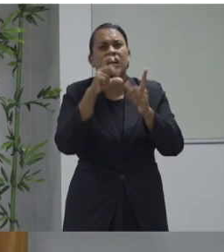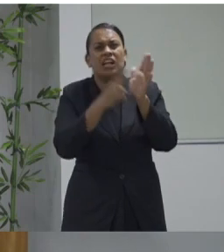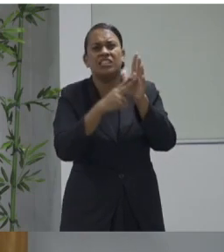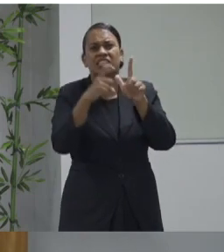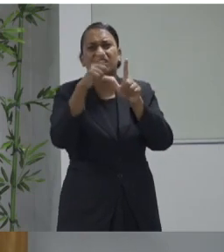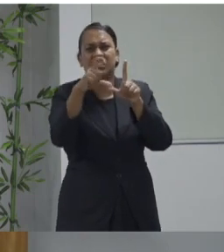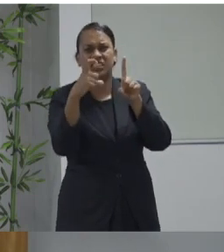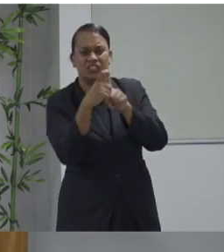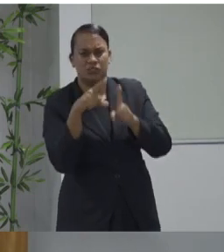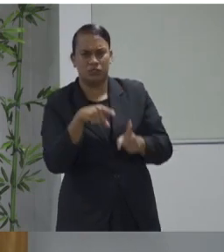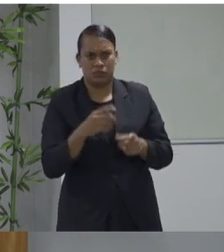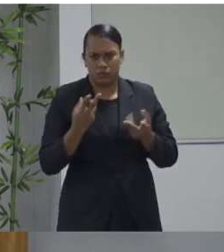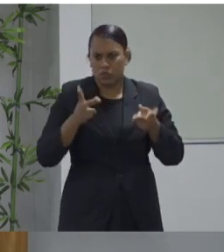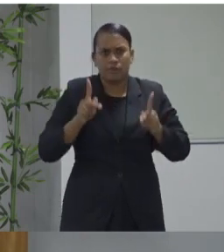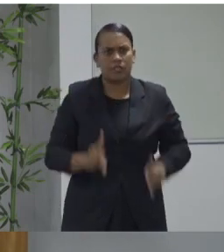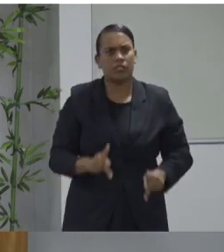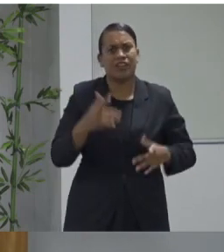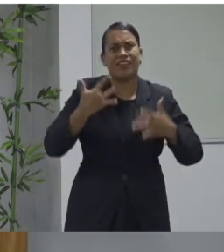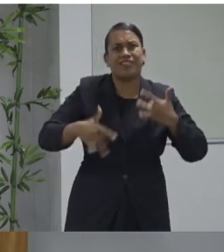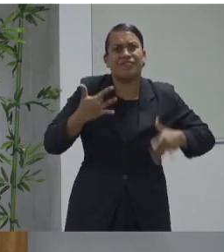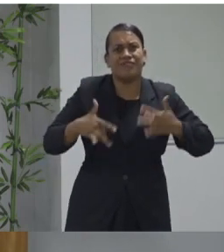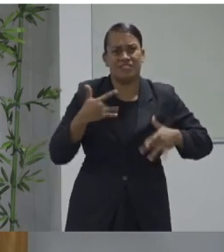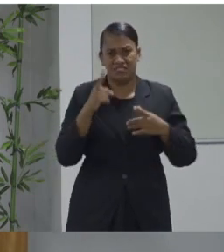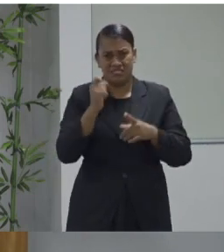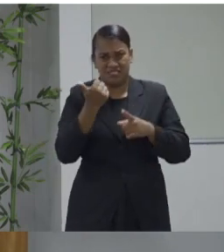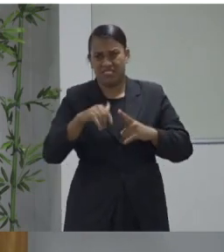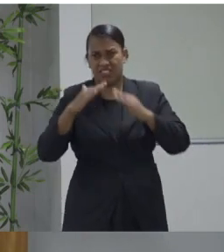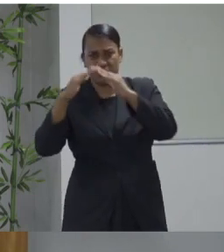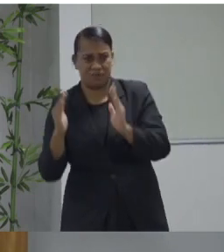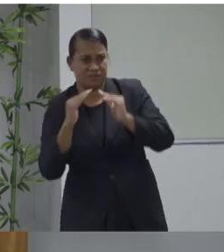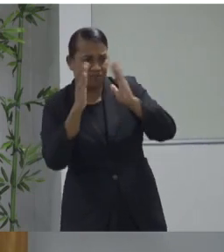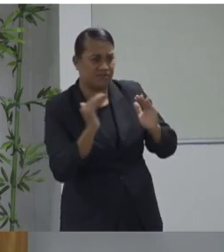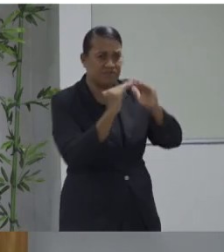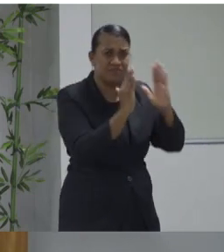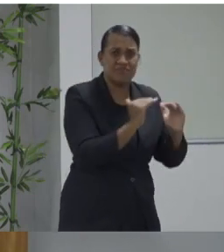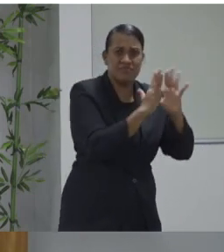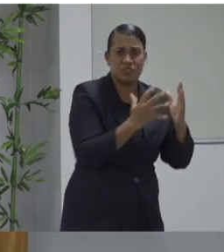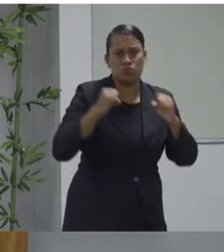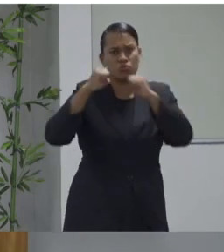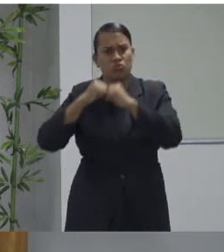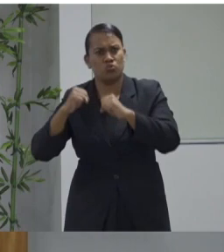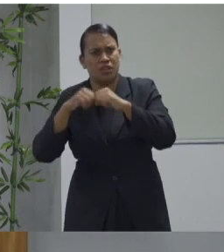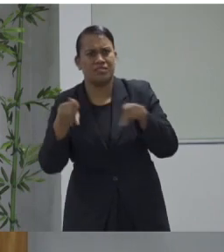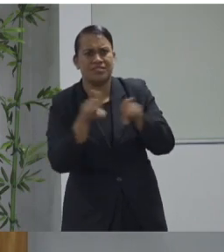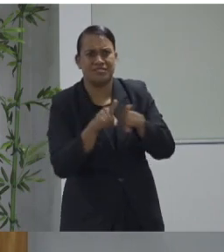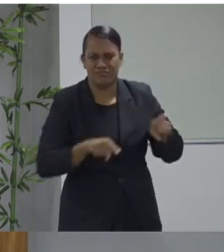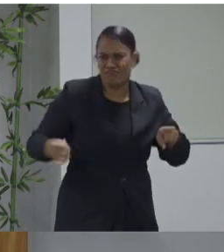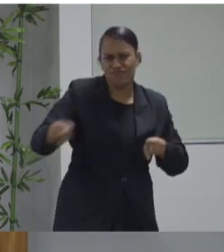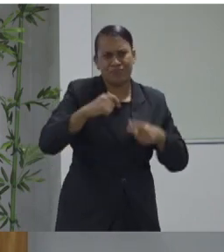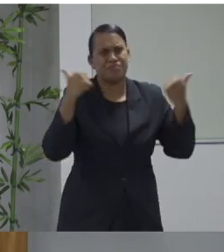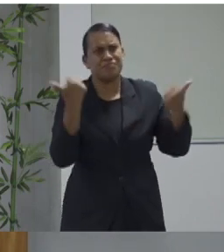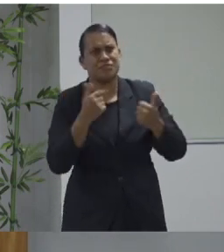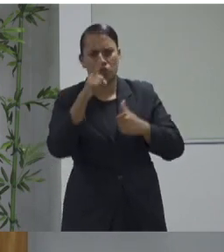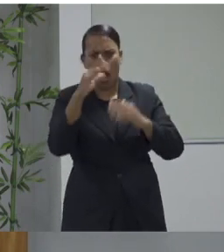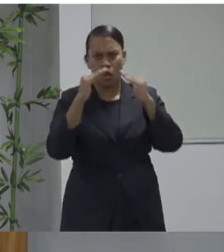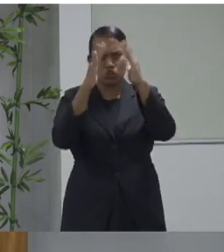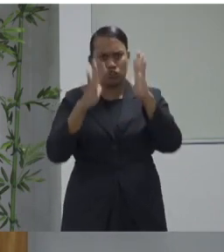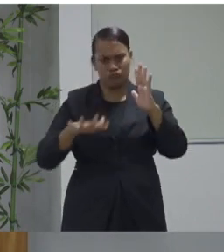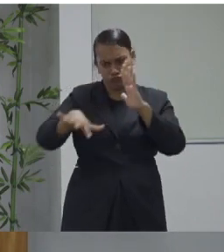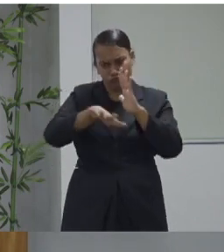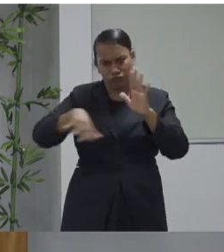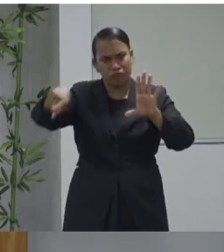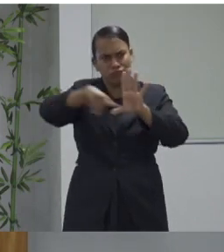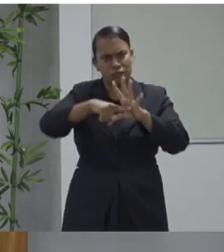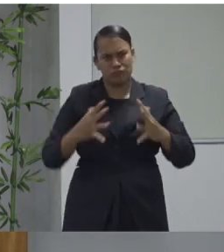live, often in very close proximity with multiple generations under the same roof, makes the spread of the disease within Fijian